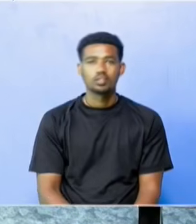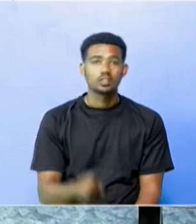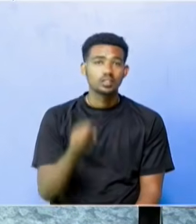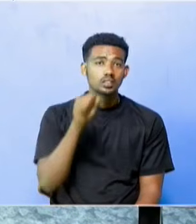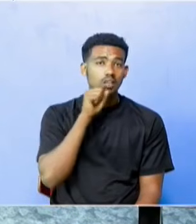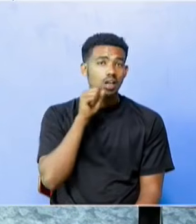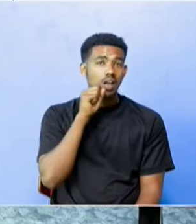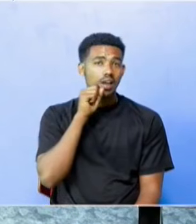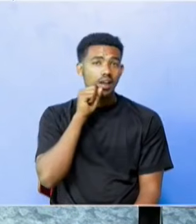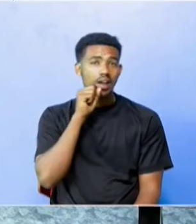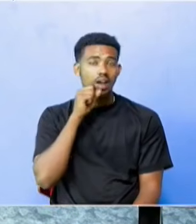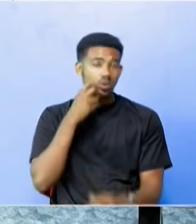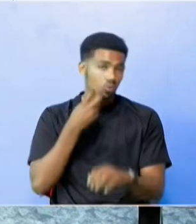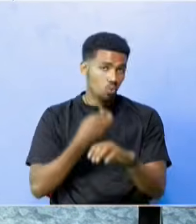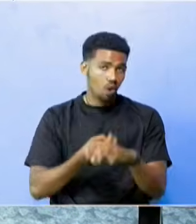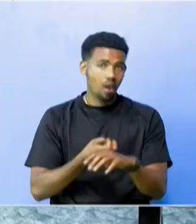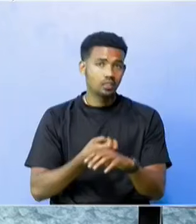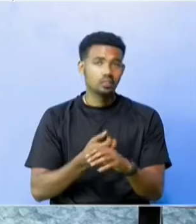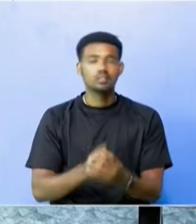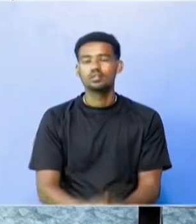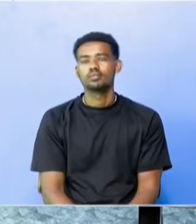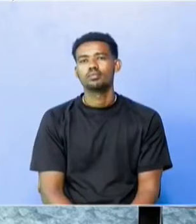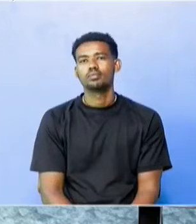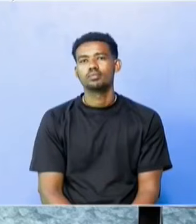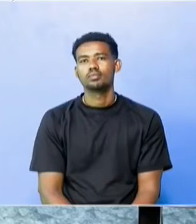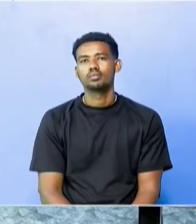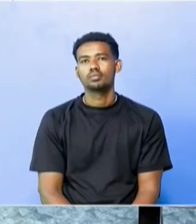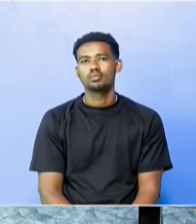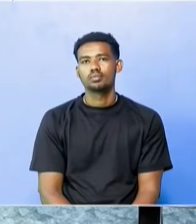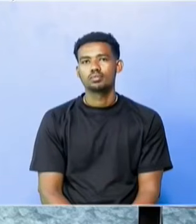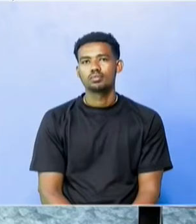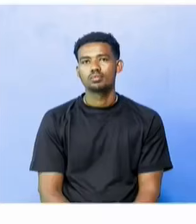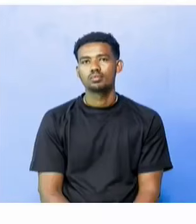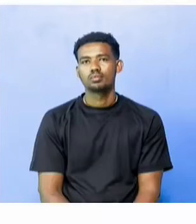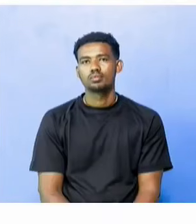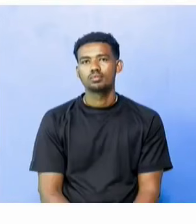Saada weighs, yes? Heavier. Good.